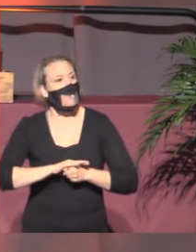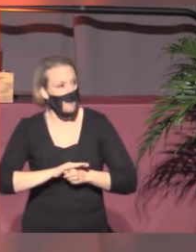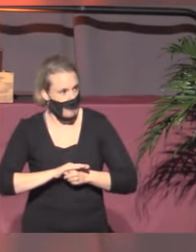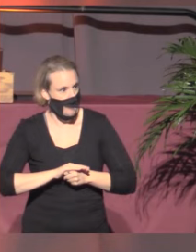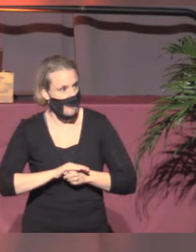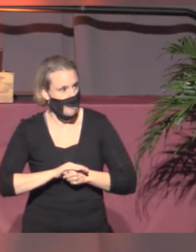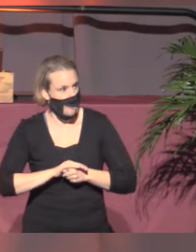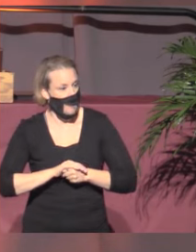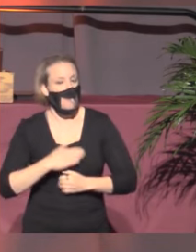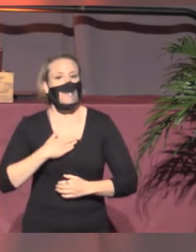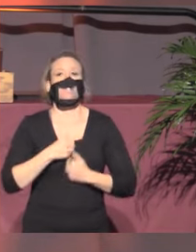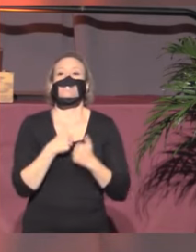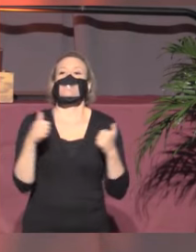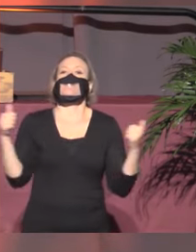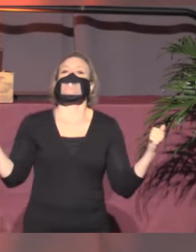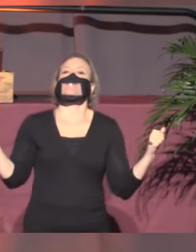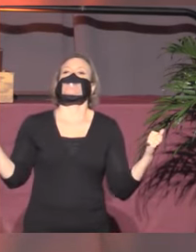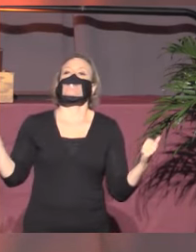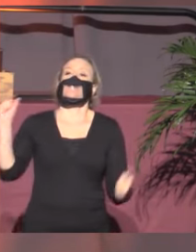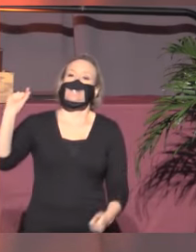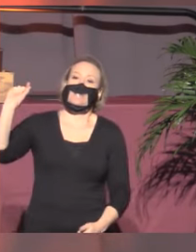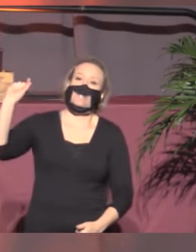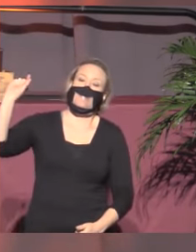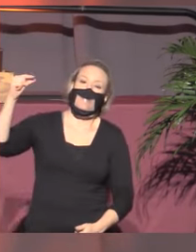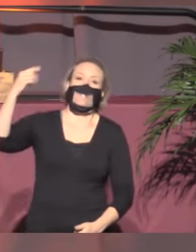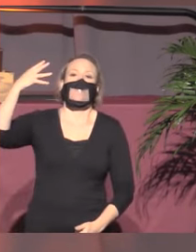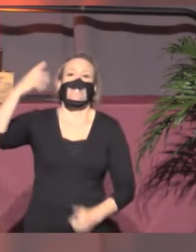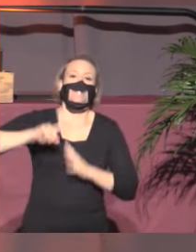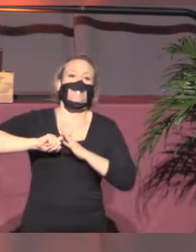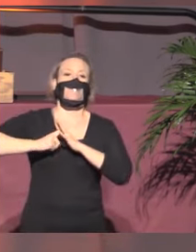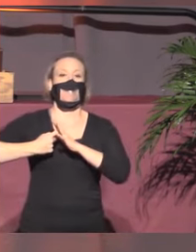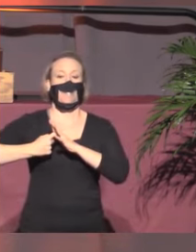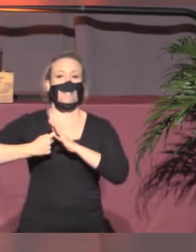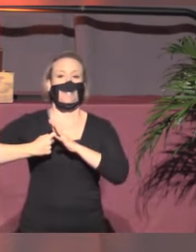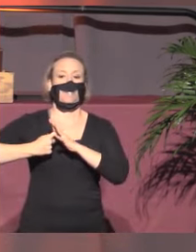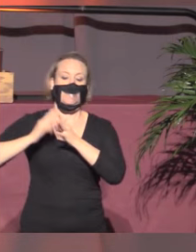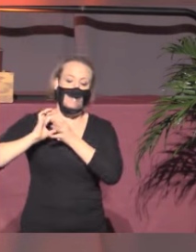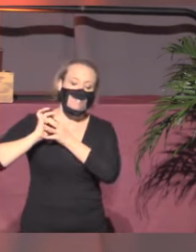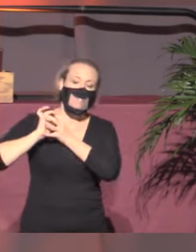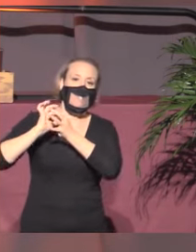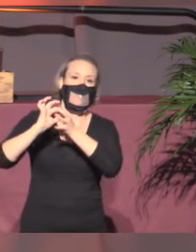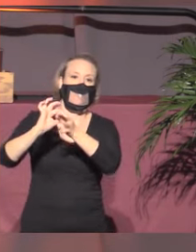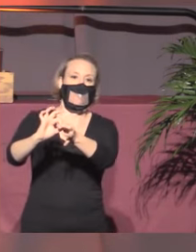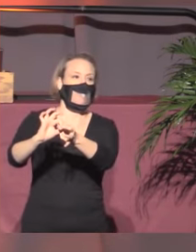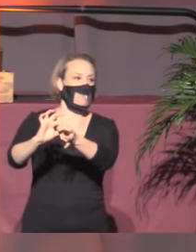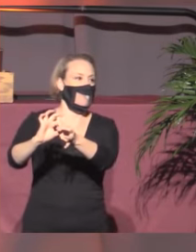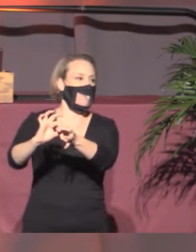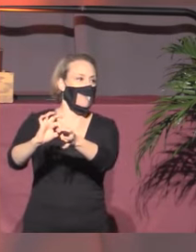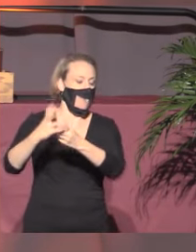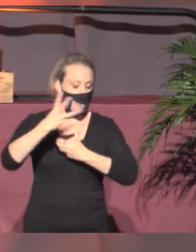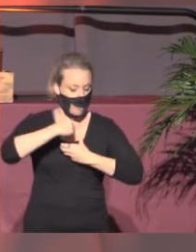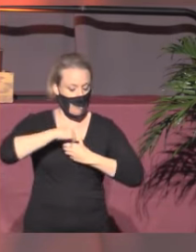unfurl ourselves into the grace of beginning that is at one with our life's happiness. We